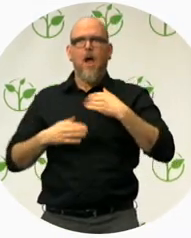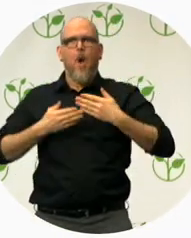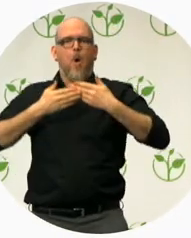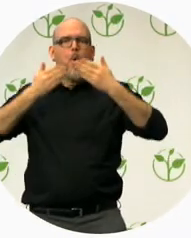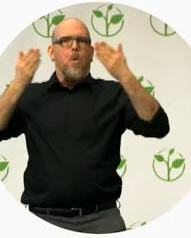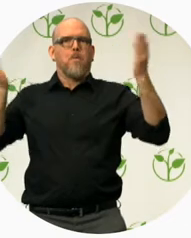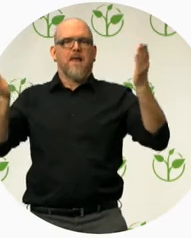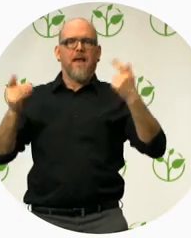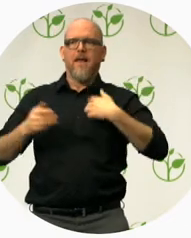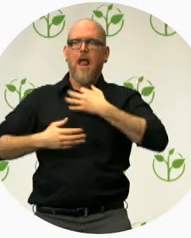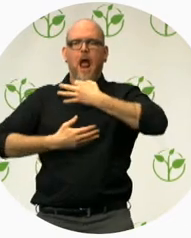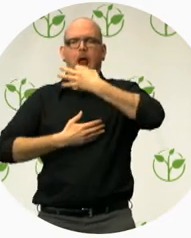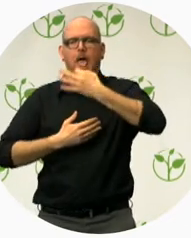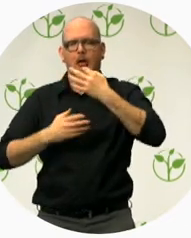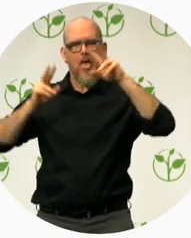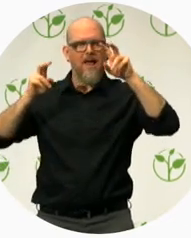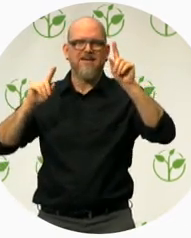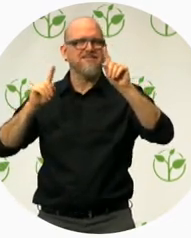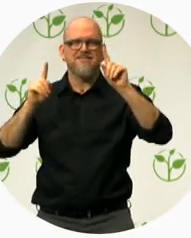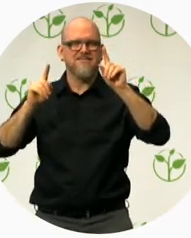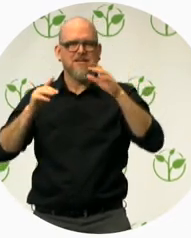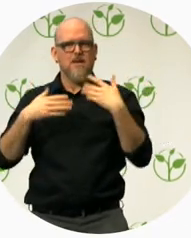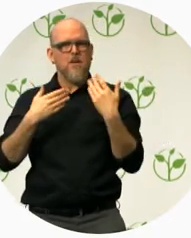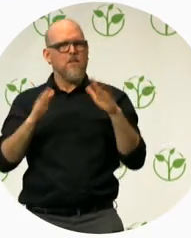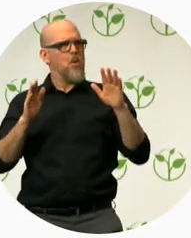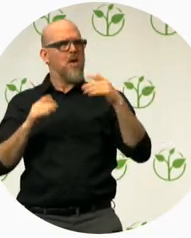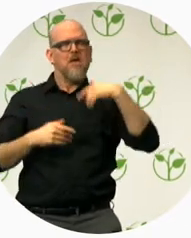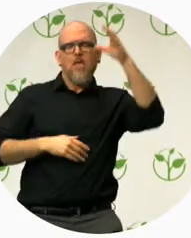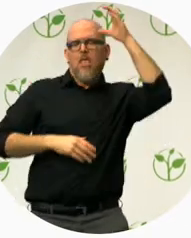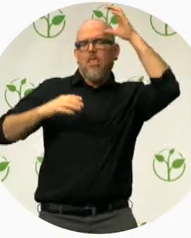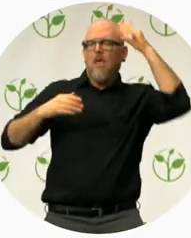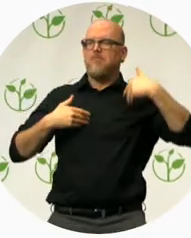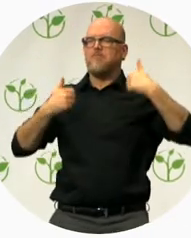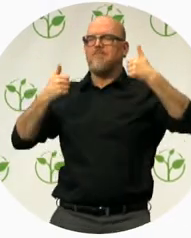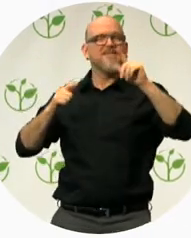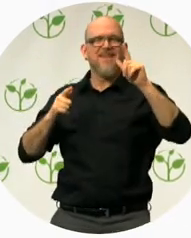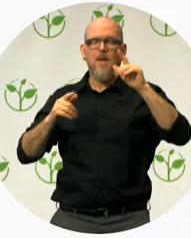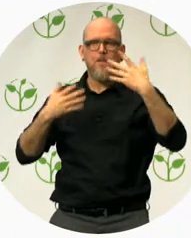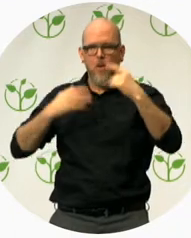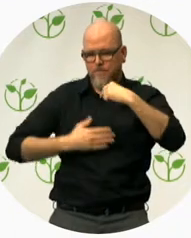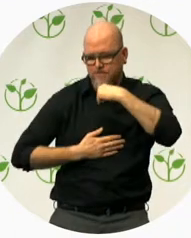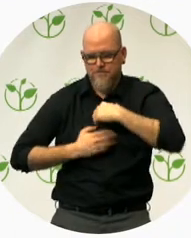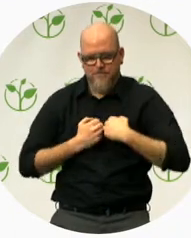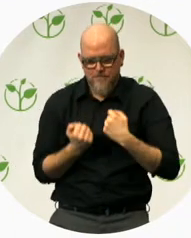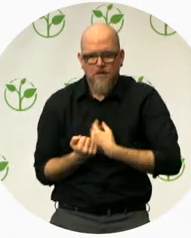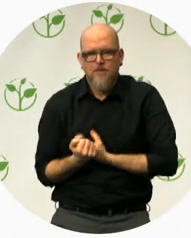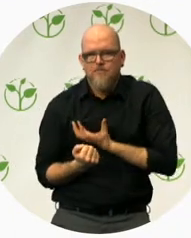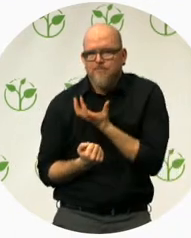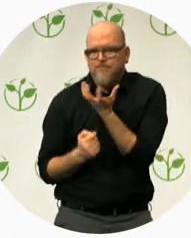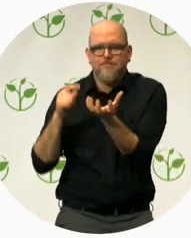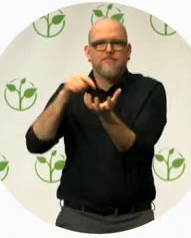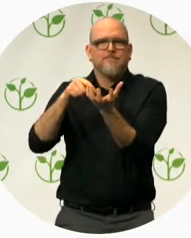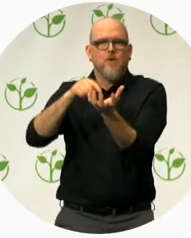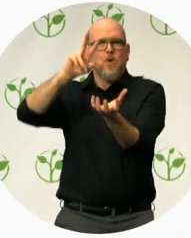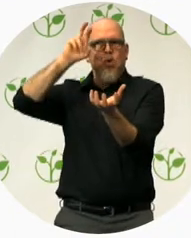the heart. Let's open the mind. Let's encourage the visionaries what technology especially might bring for